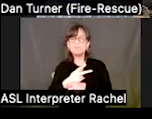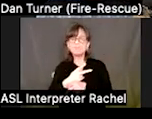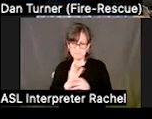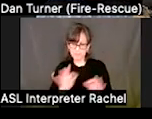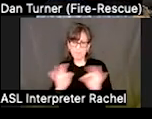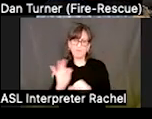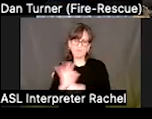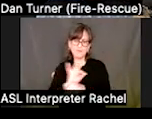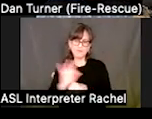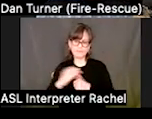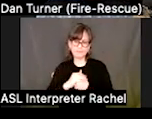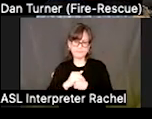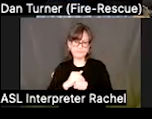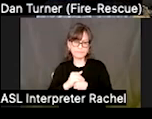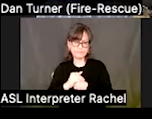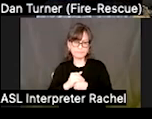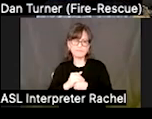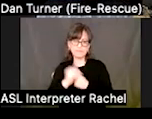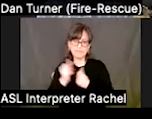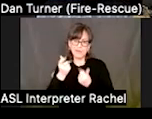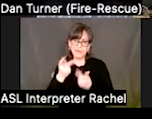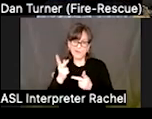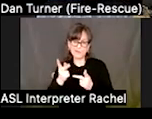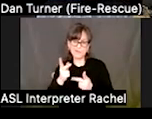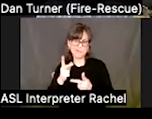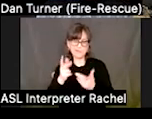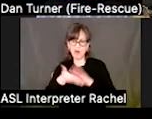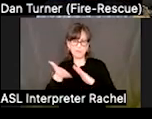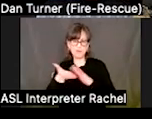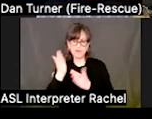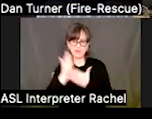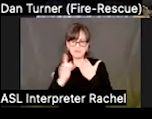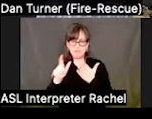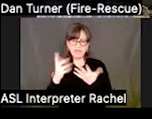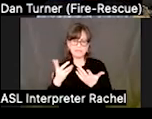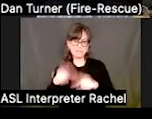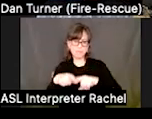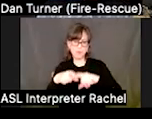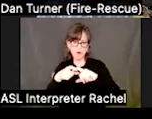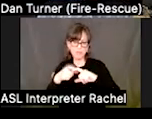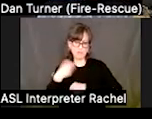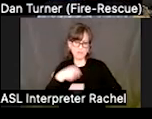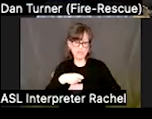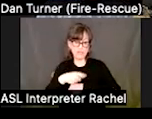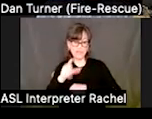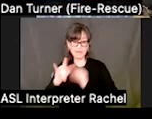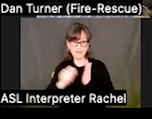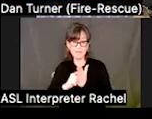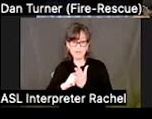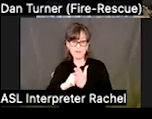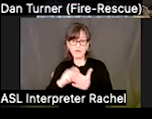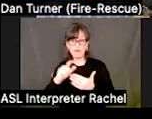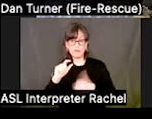function because it does shut things down. Operationally, in this case, it was Governor Schwarzenegger, but I've been